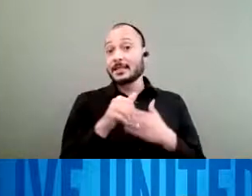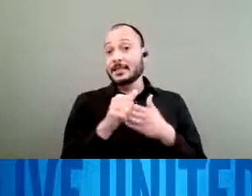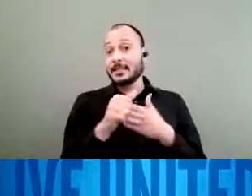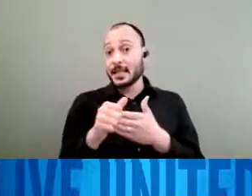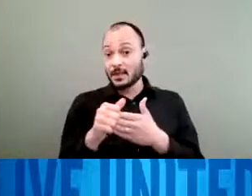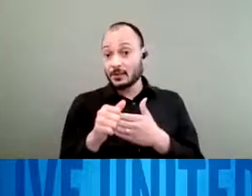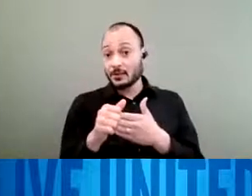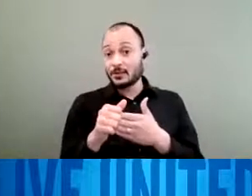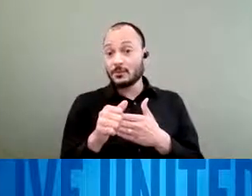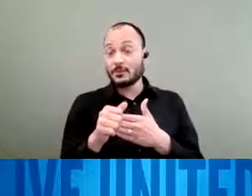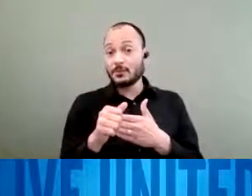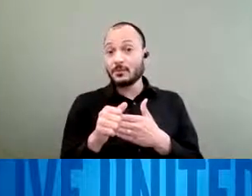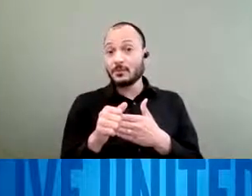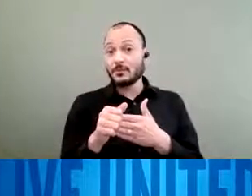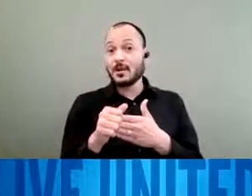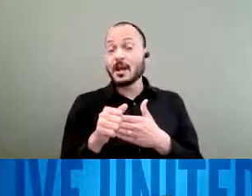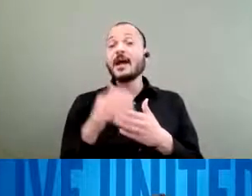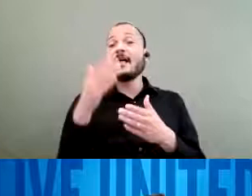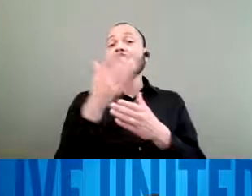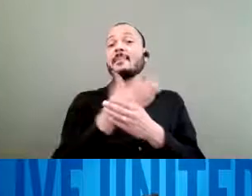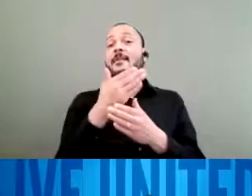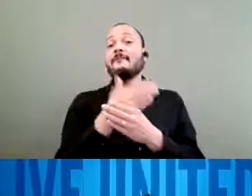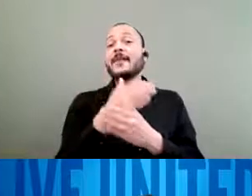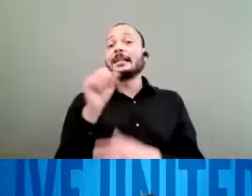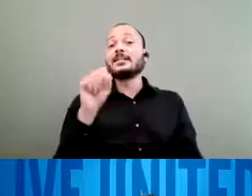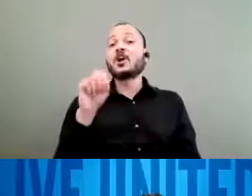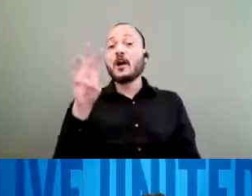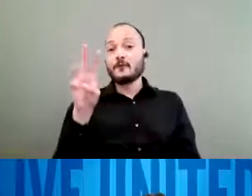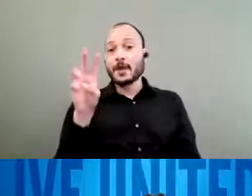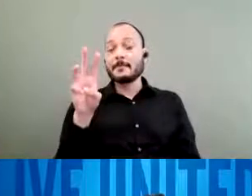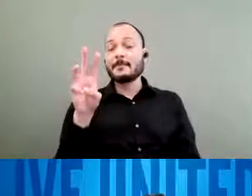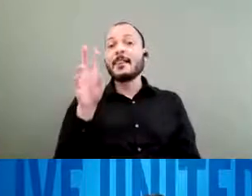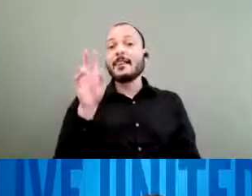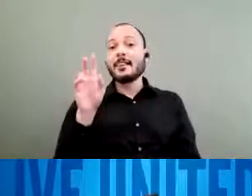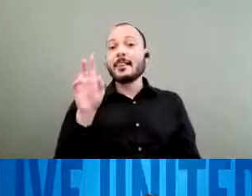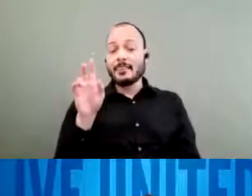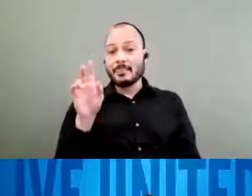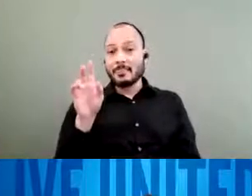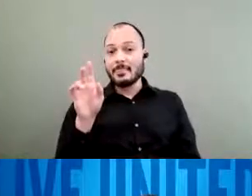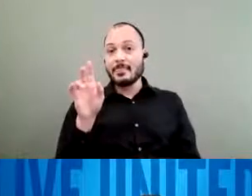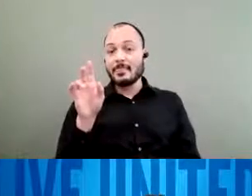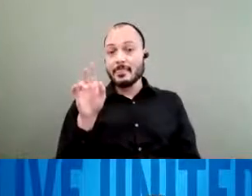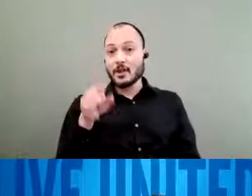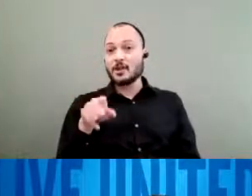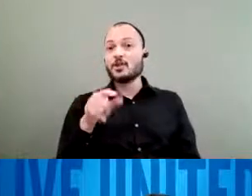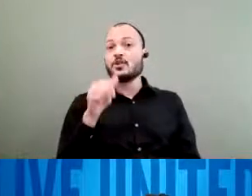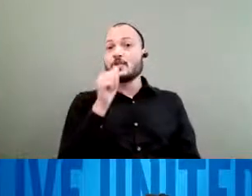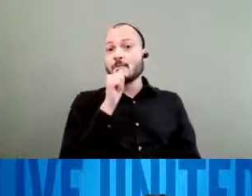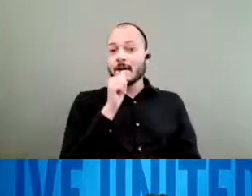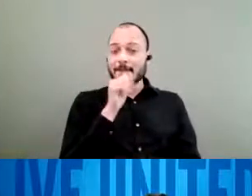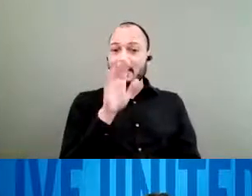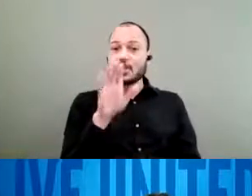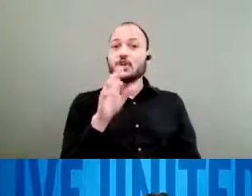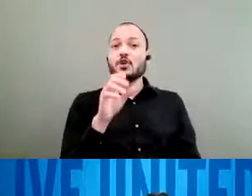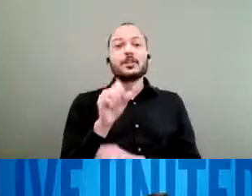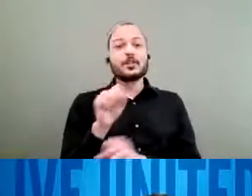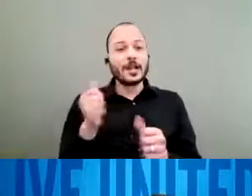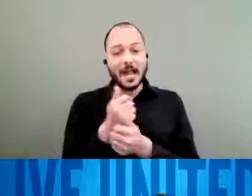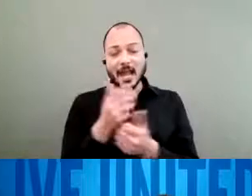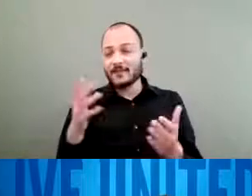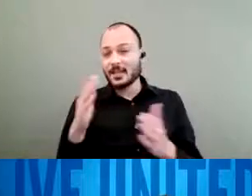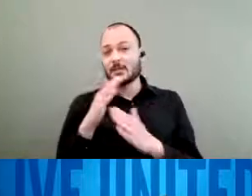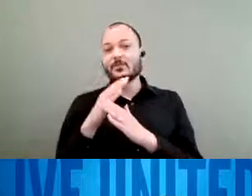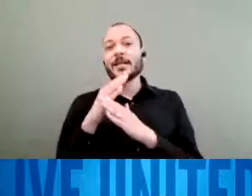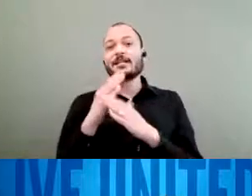you is to the filing software. That way it's, your privacy, your security, everything is